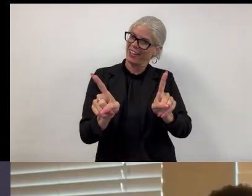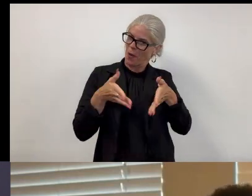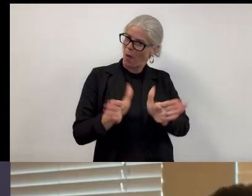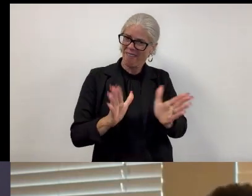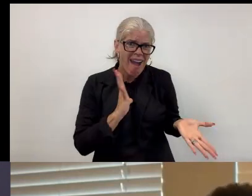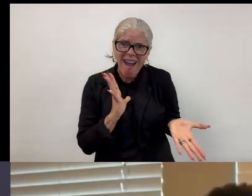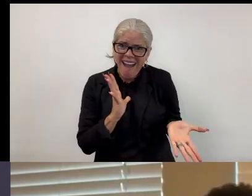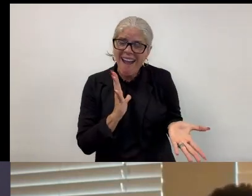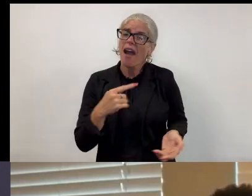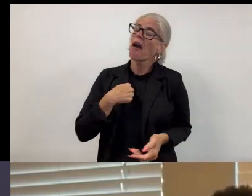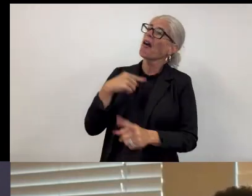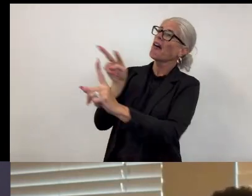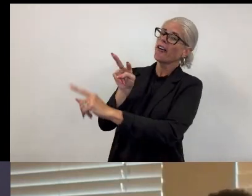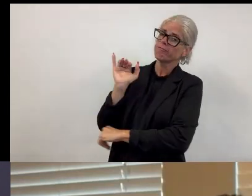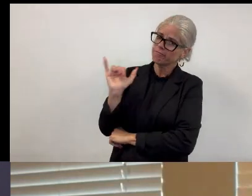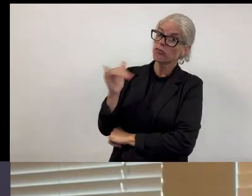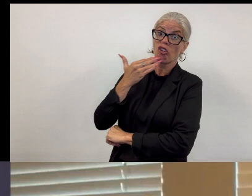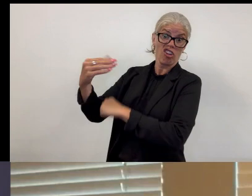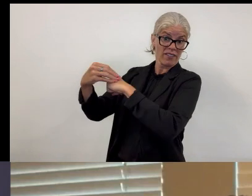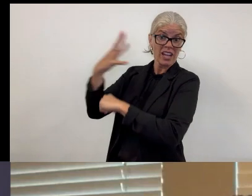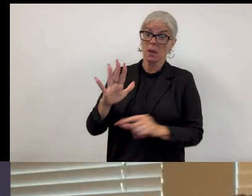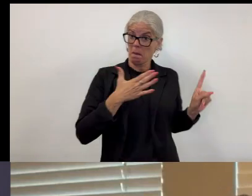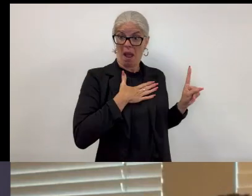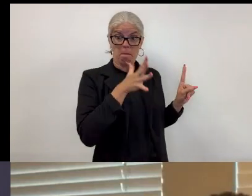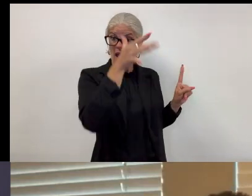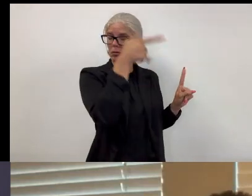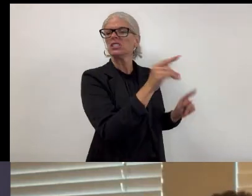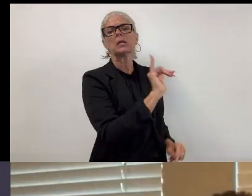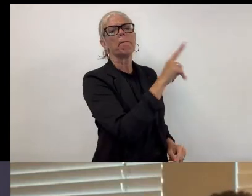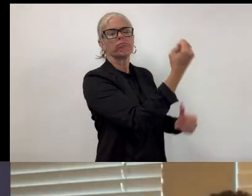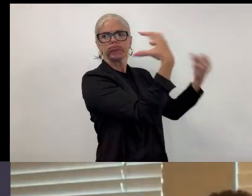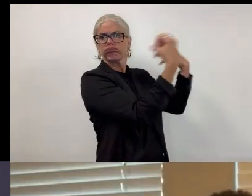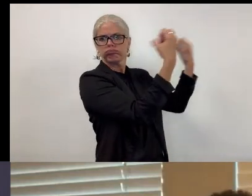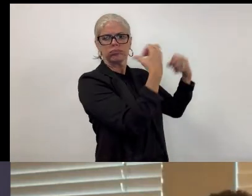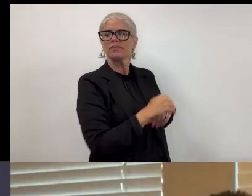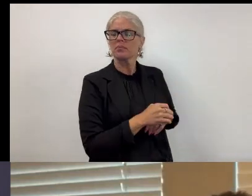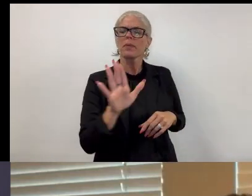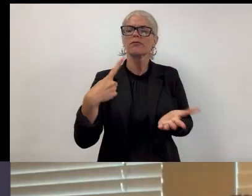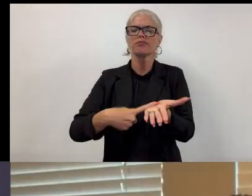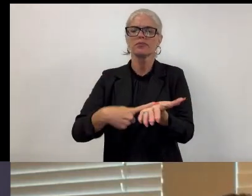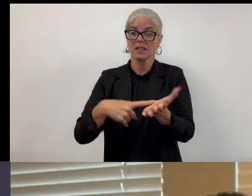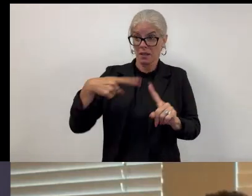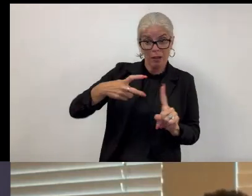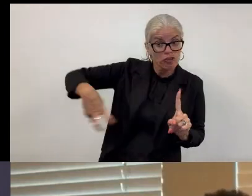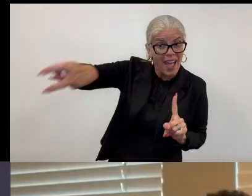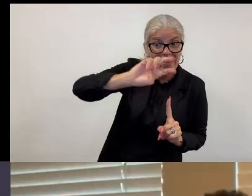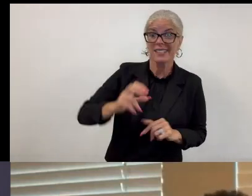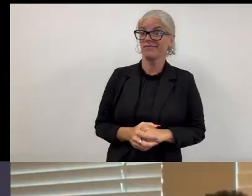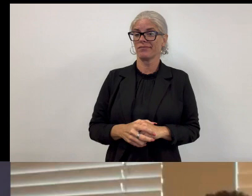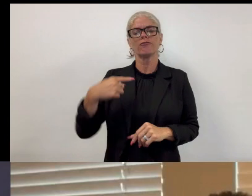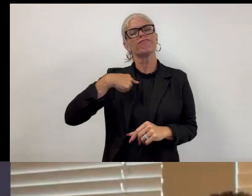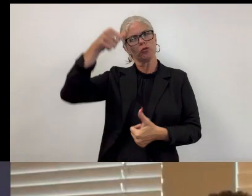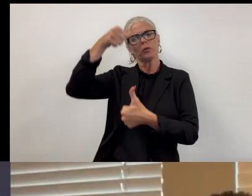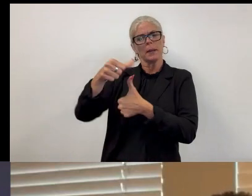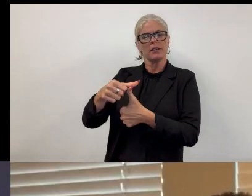have to do it a little bit differently. And that was a big piece of advice that my parents gave me too. So when we talk about traveling,